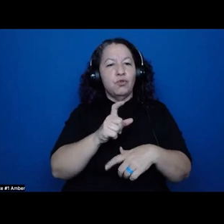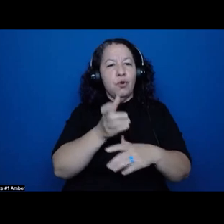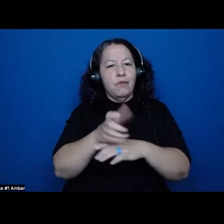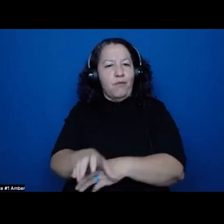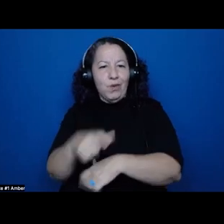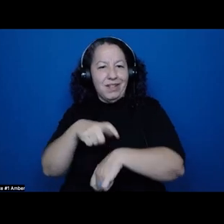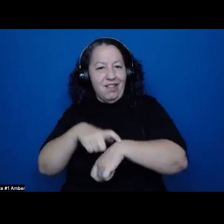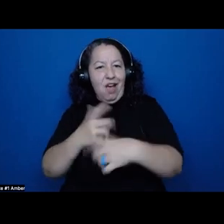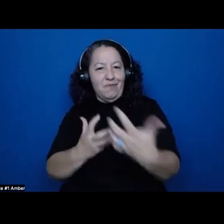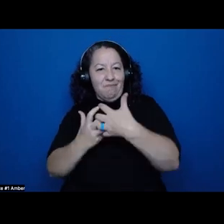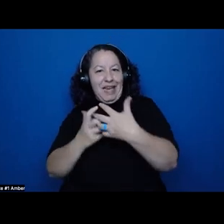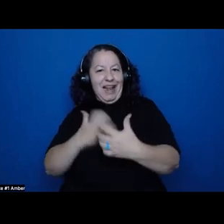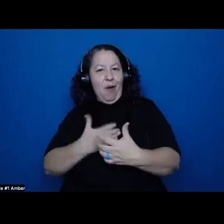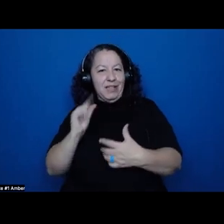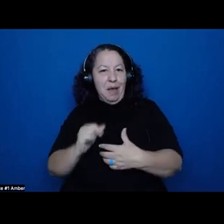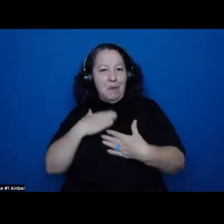of came across this